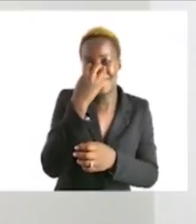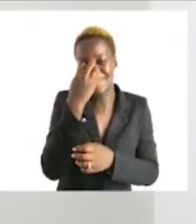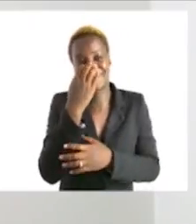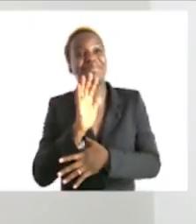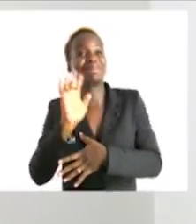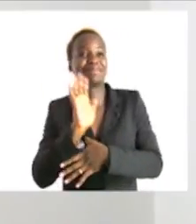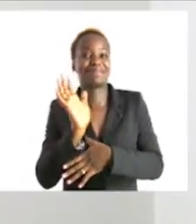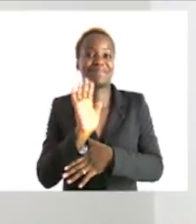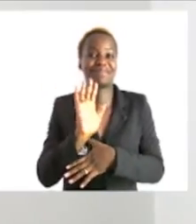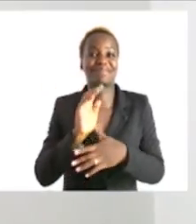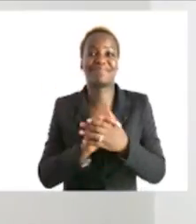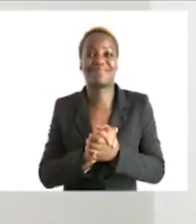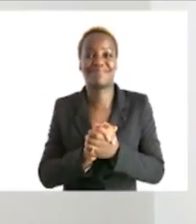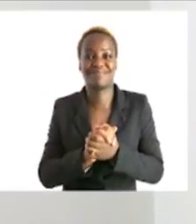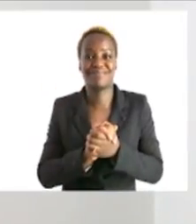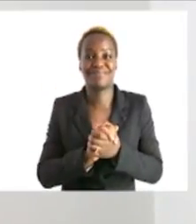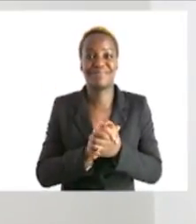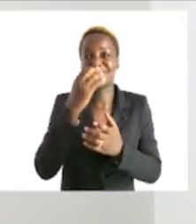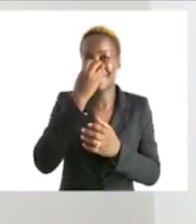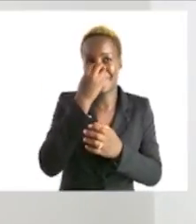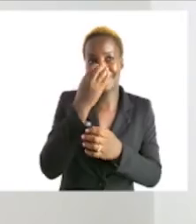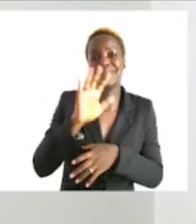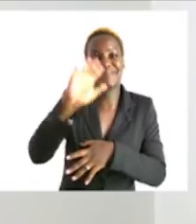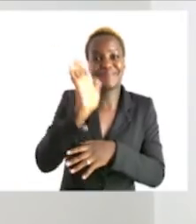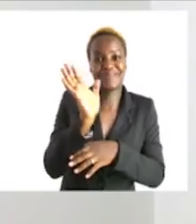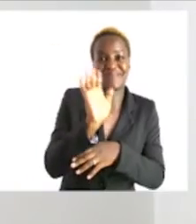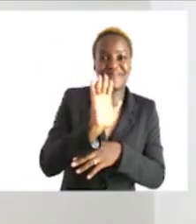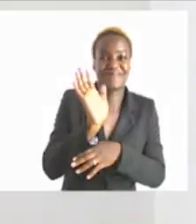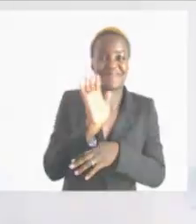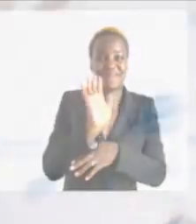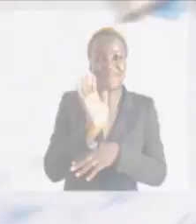sozki say bye bye bye